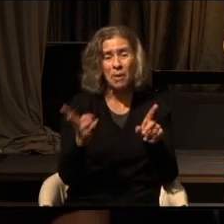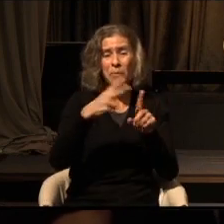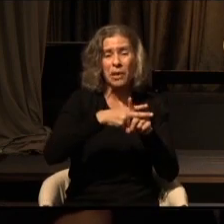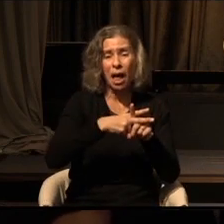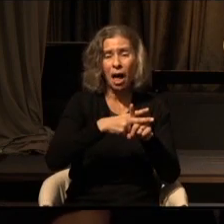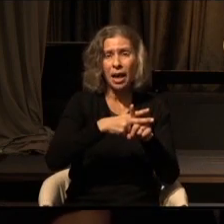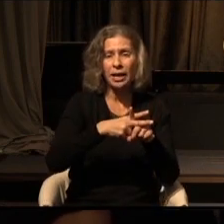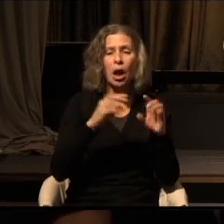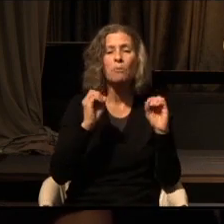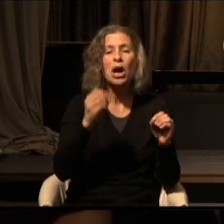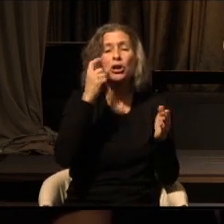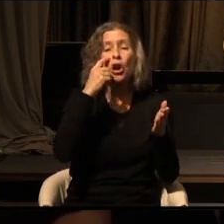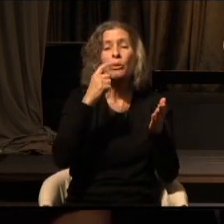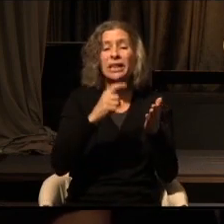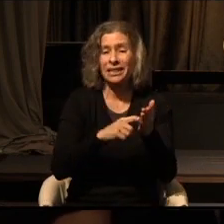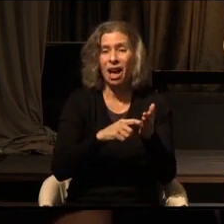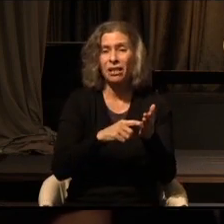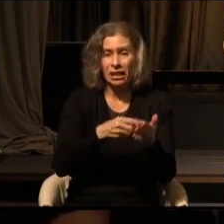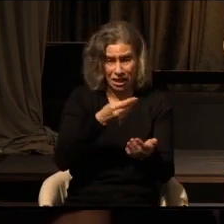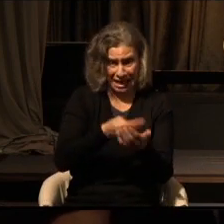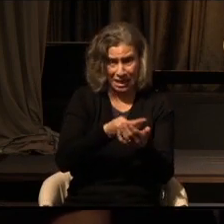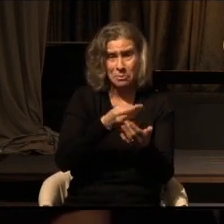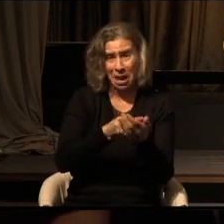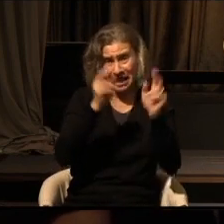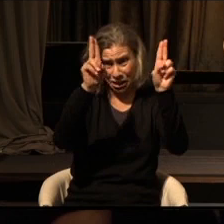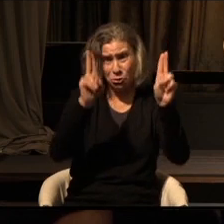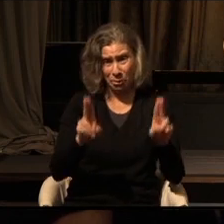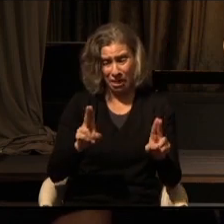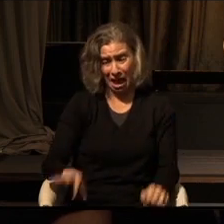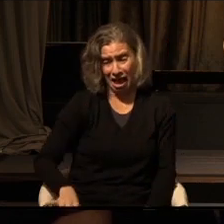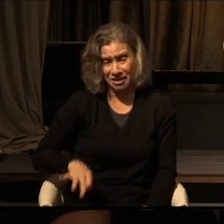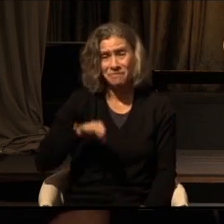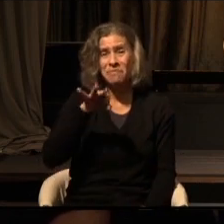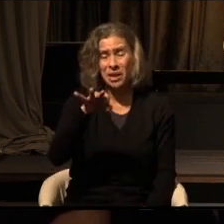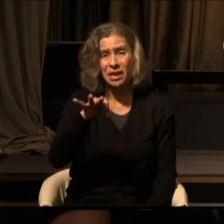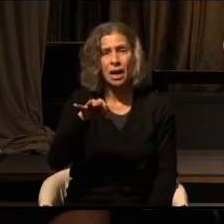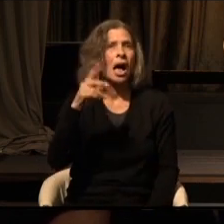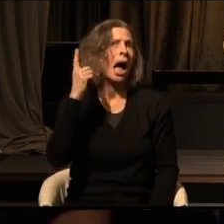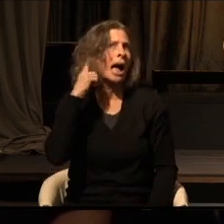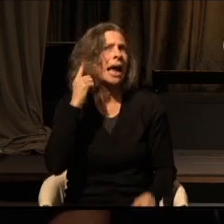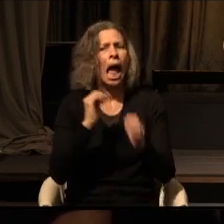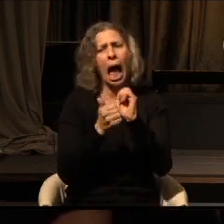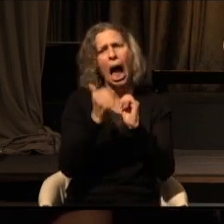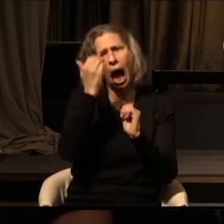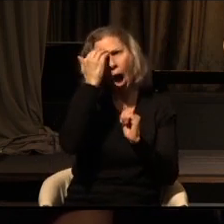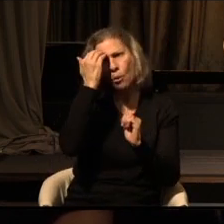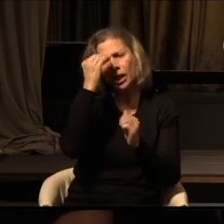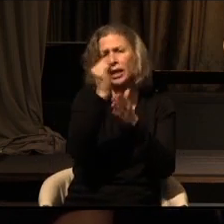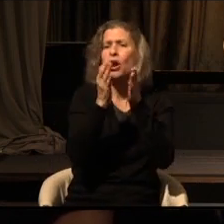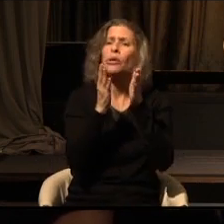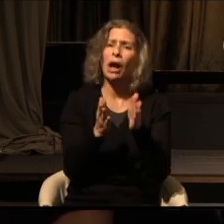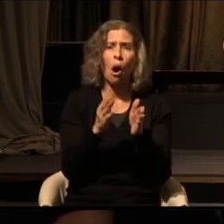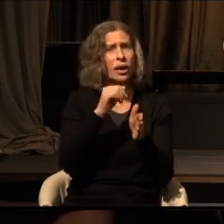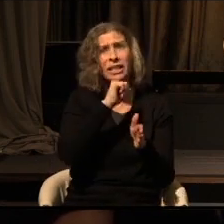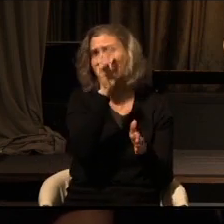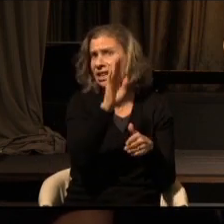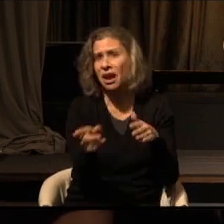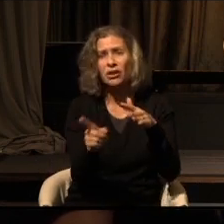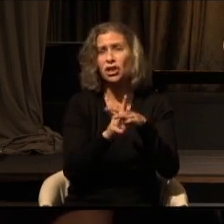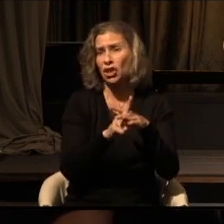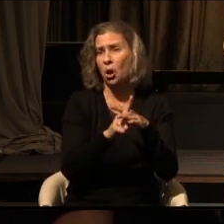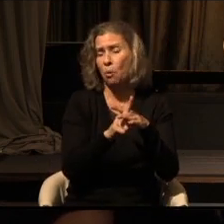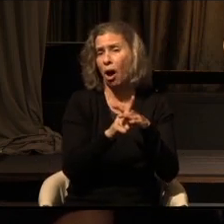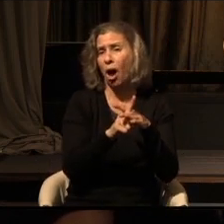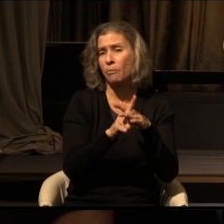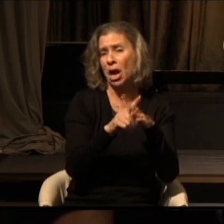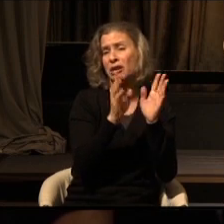no one acknowledges it costs money to apply. I hear, how will I know these artists if they don't show up to showcase